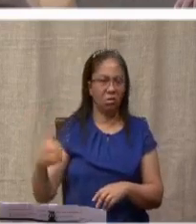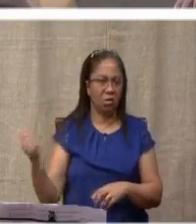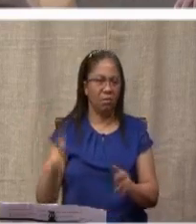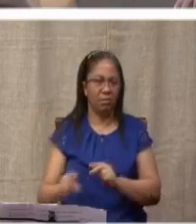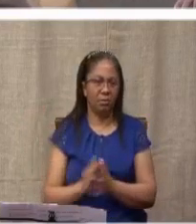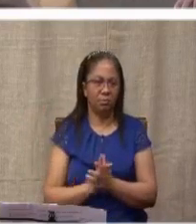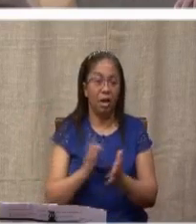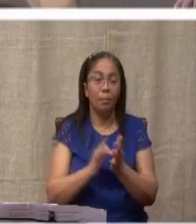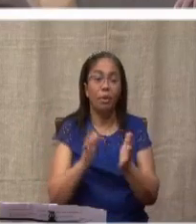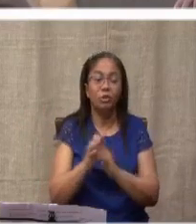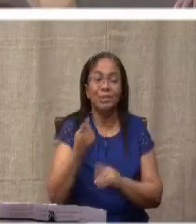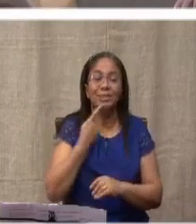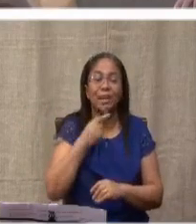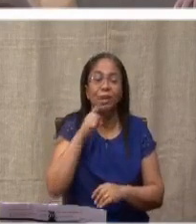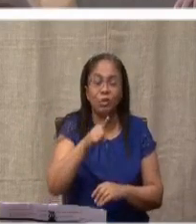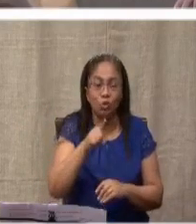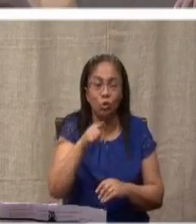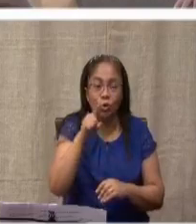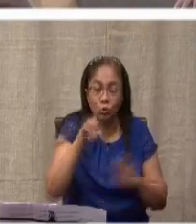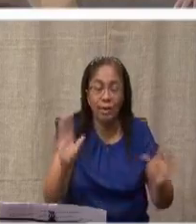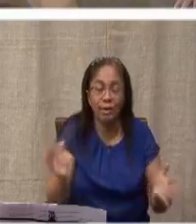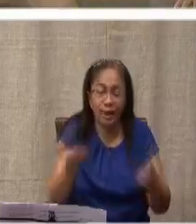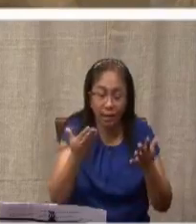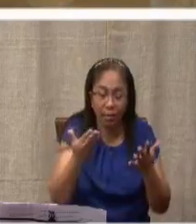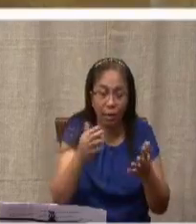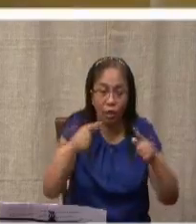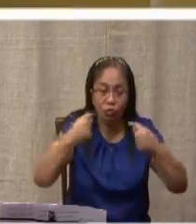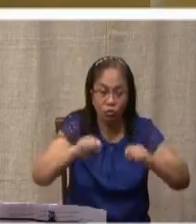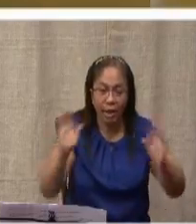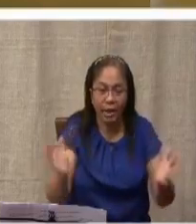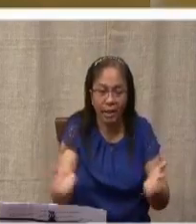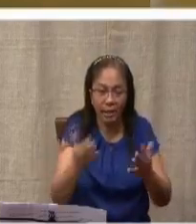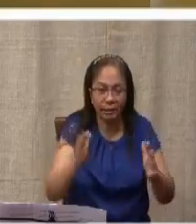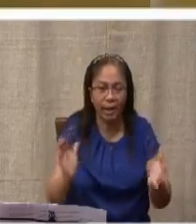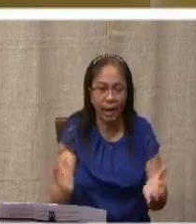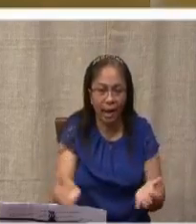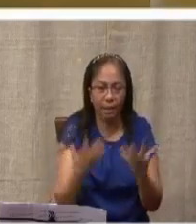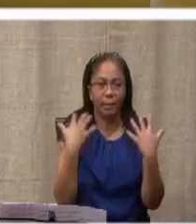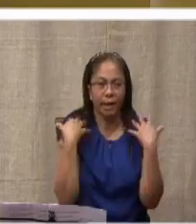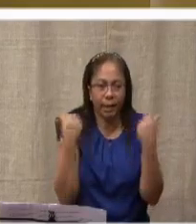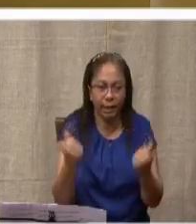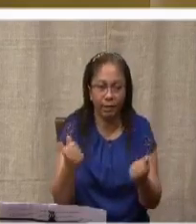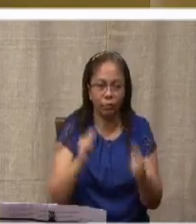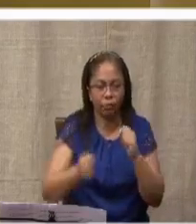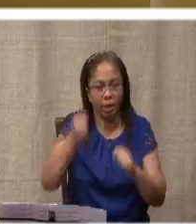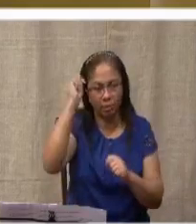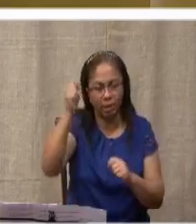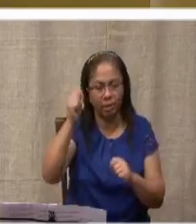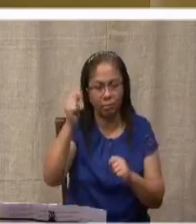arise and become the source of healing for your community and for this nation